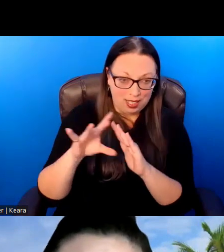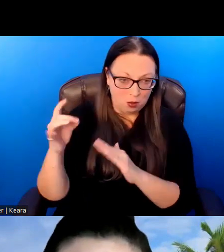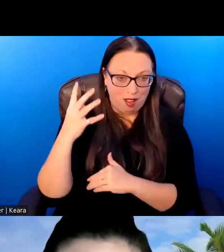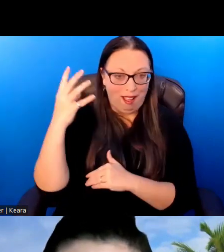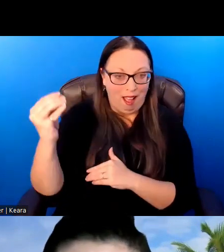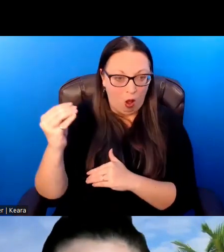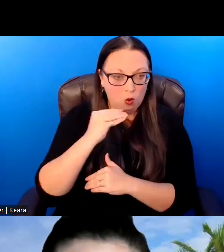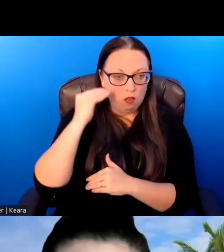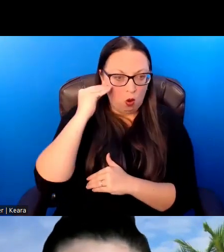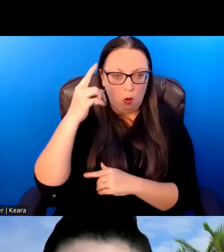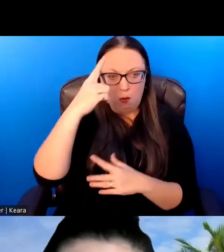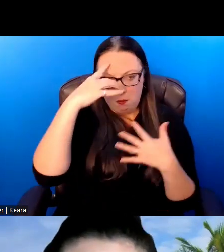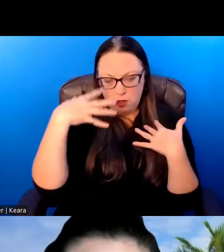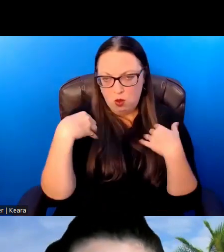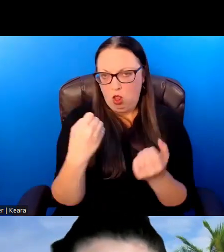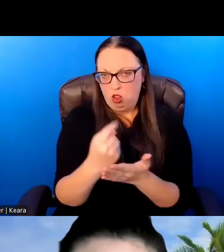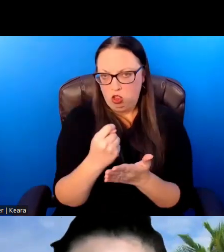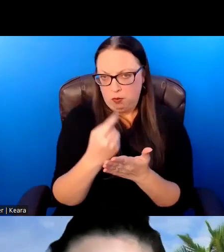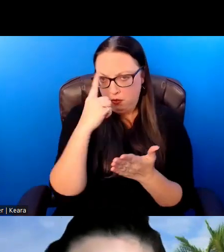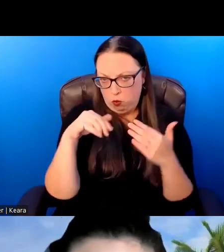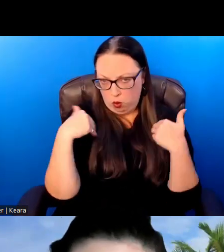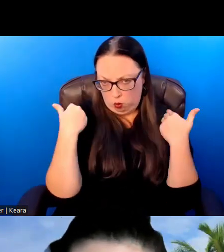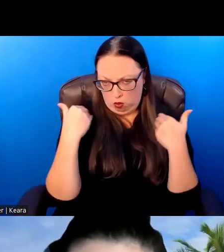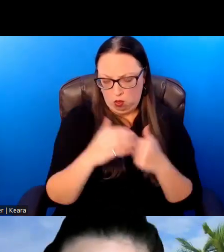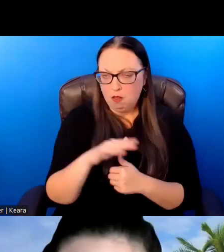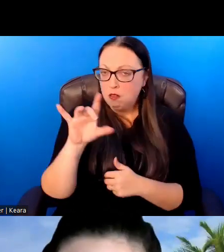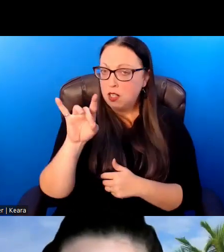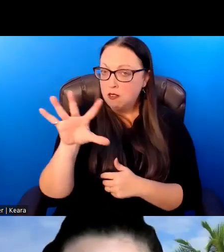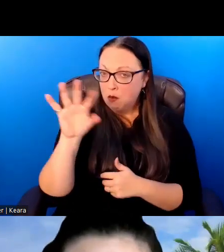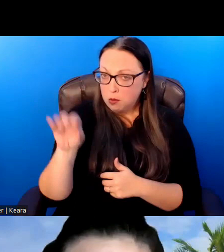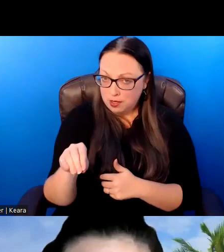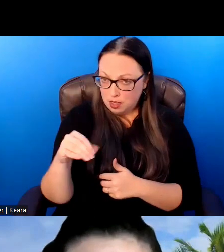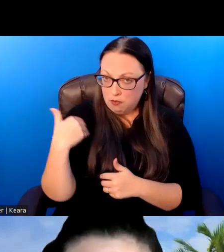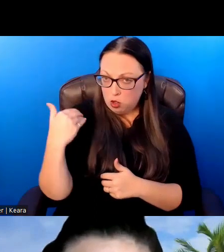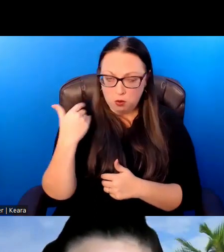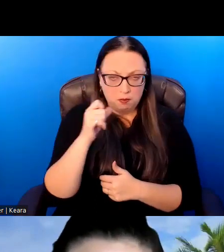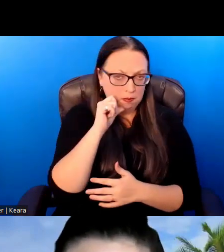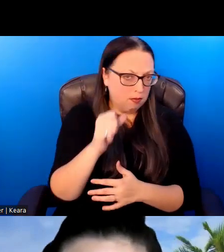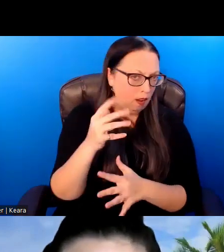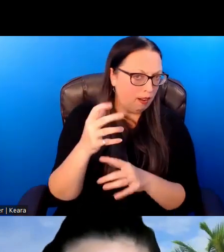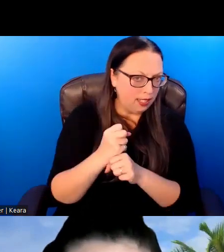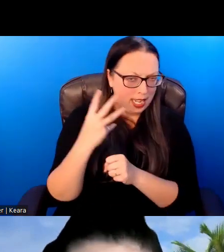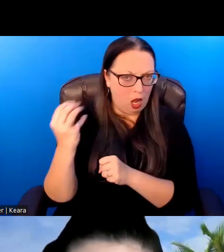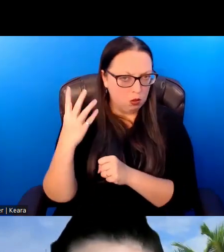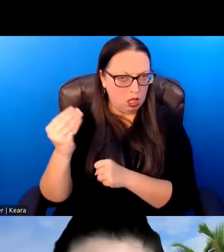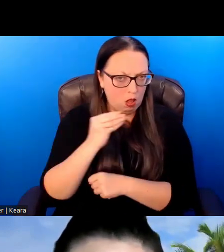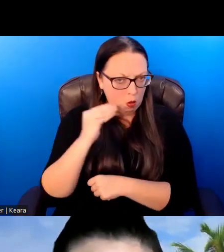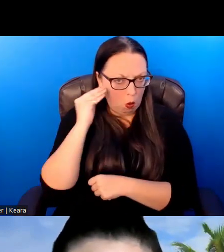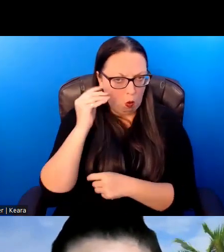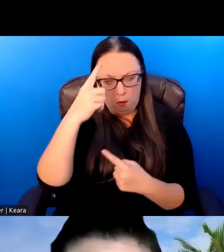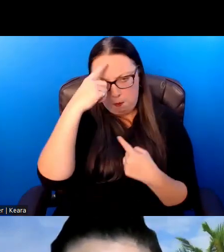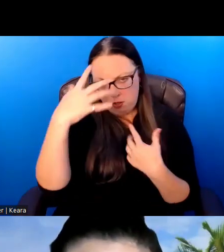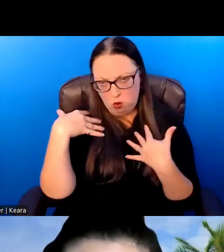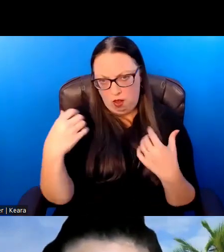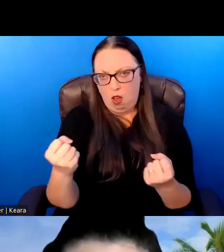health treatment for our youth. So 85% of our youth did not receive out-of-home mental health treatment.